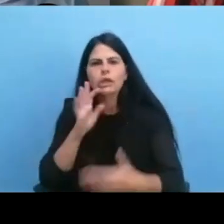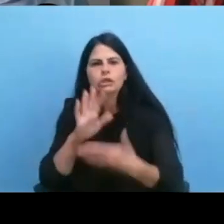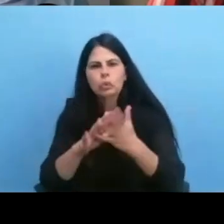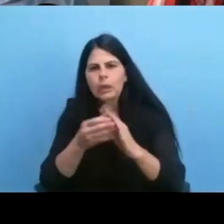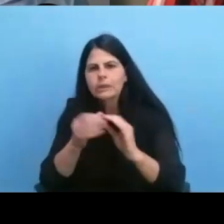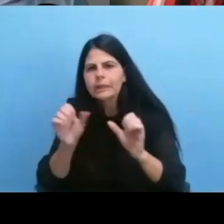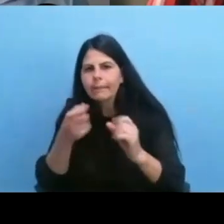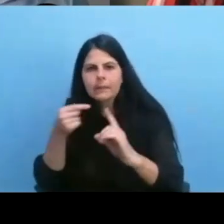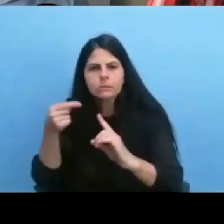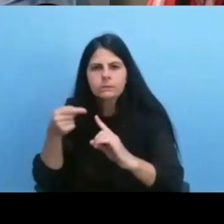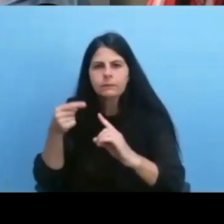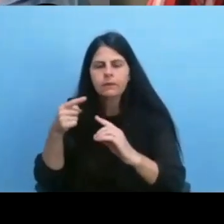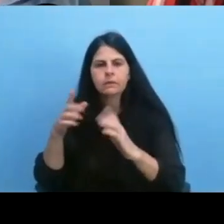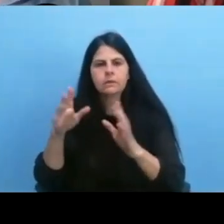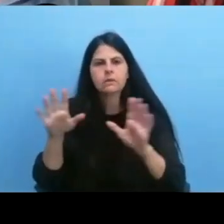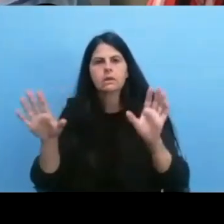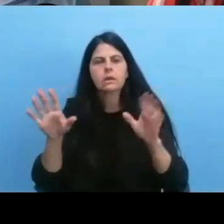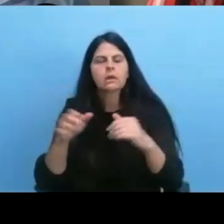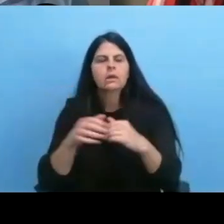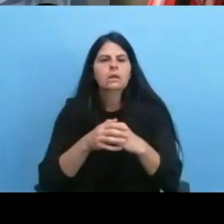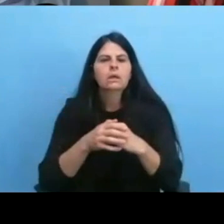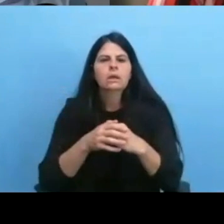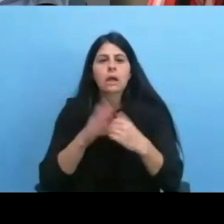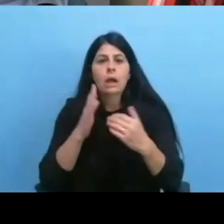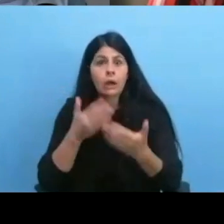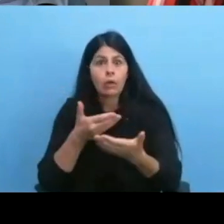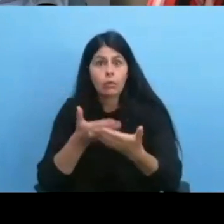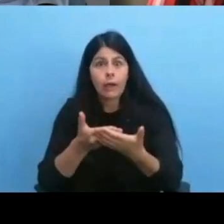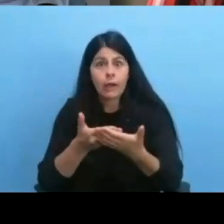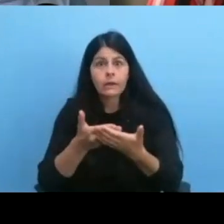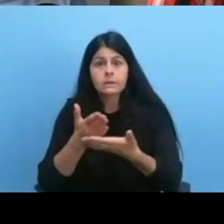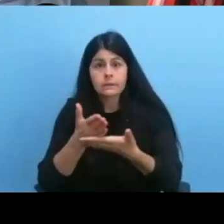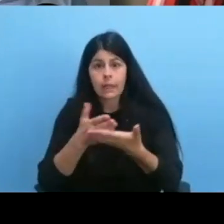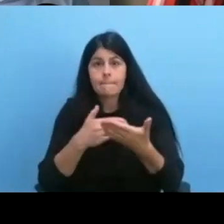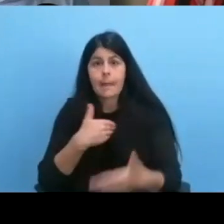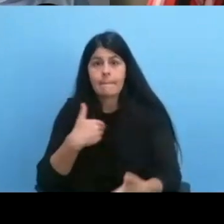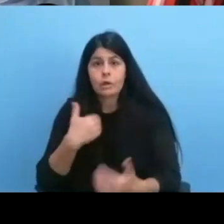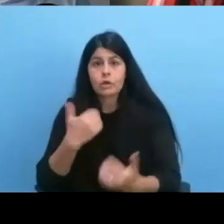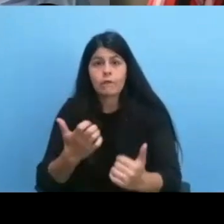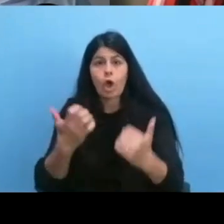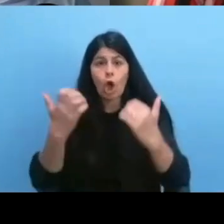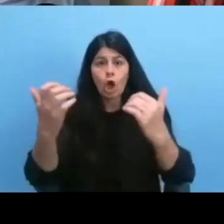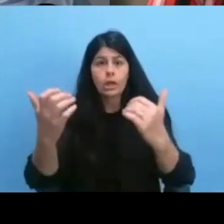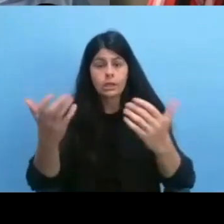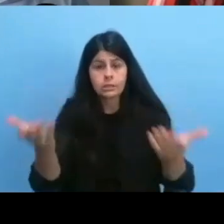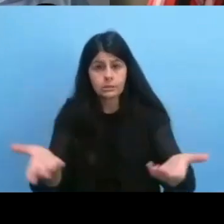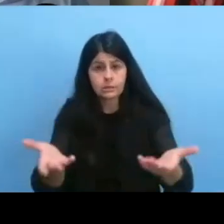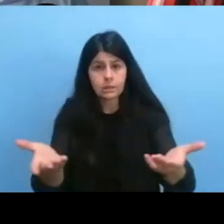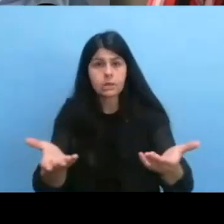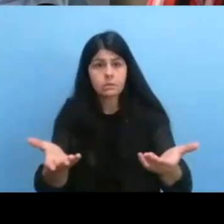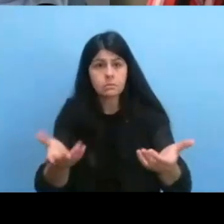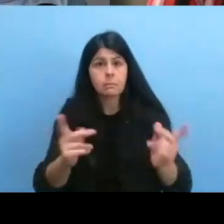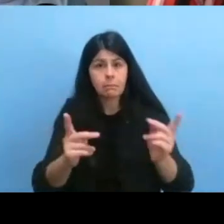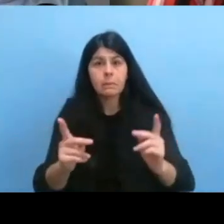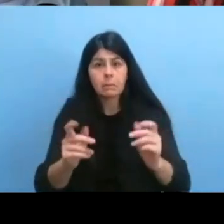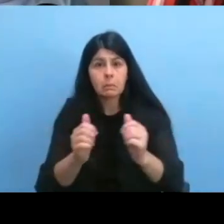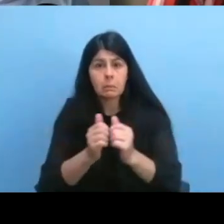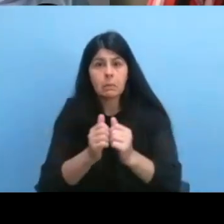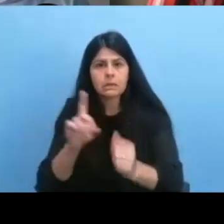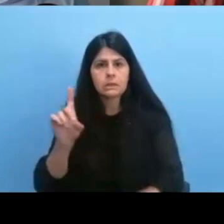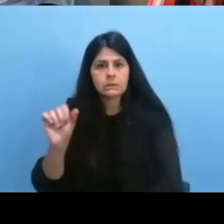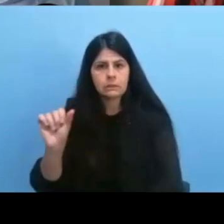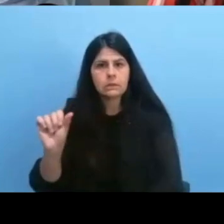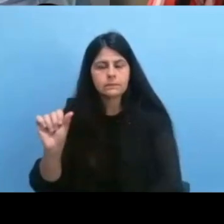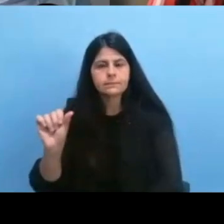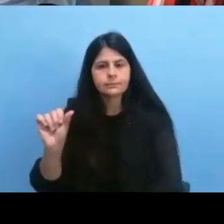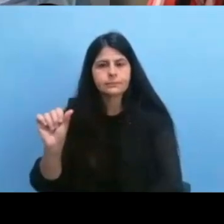because I know for a fact that we have members of our audience here that are people with disabilities, and a number